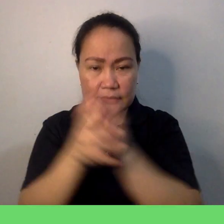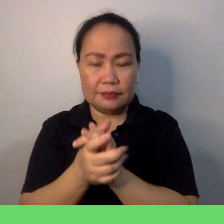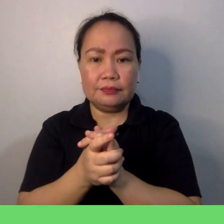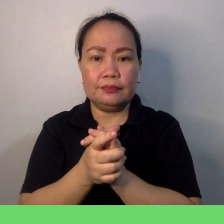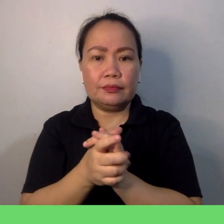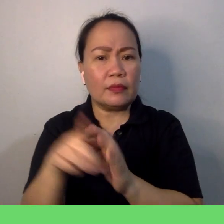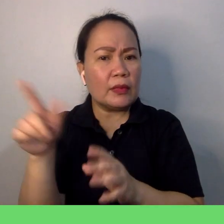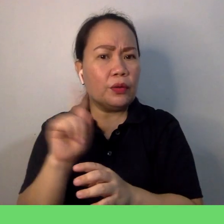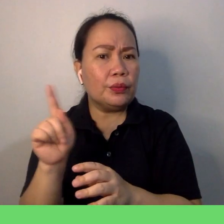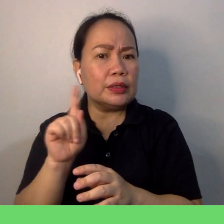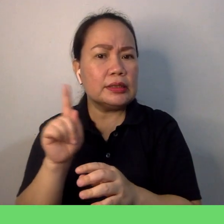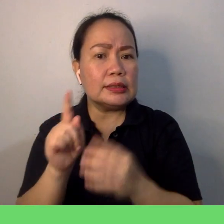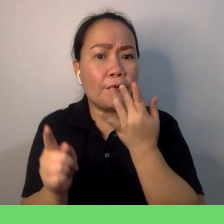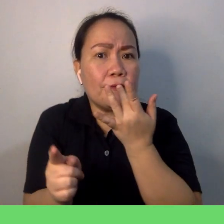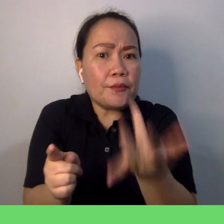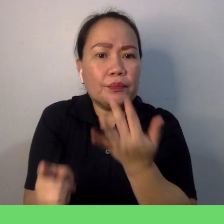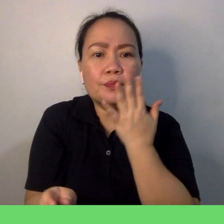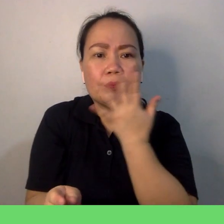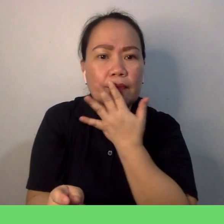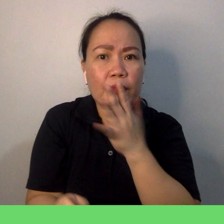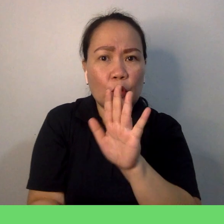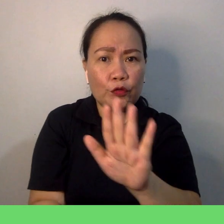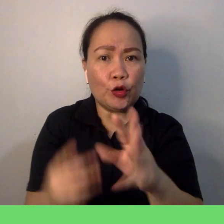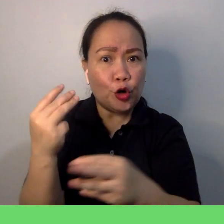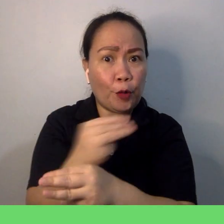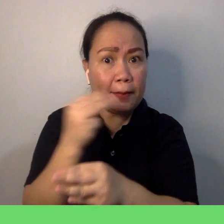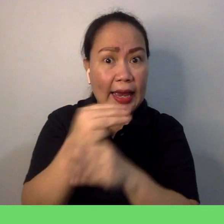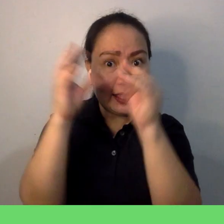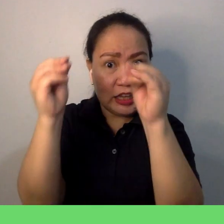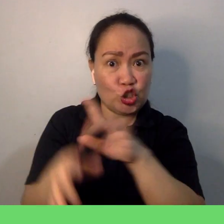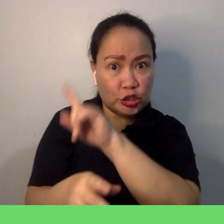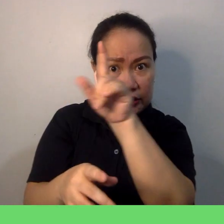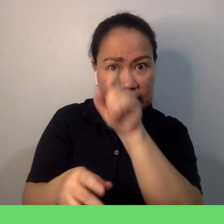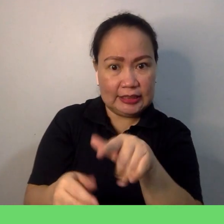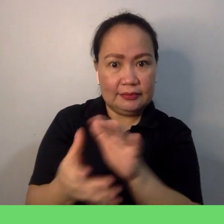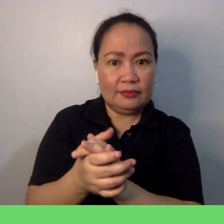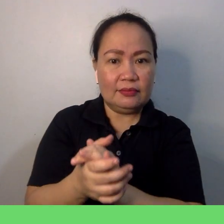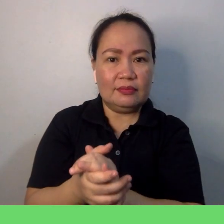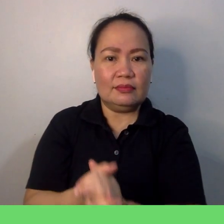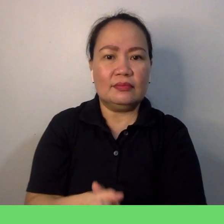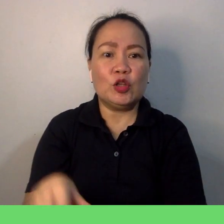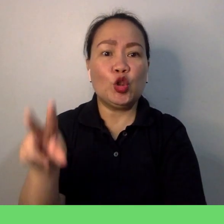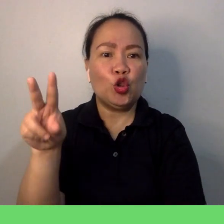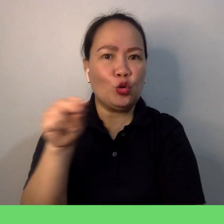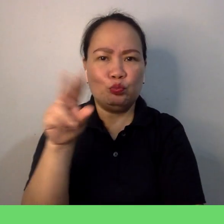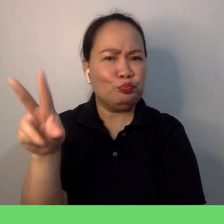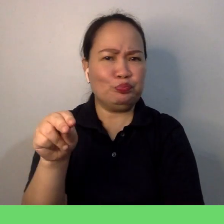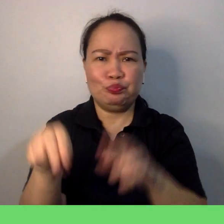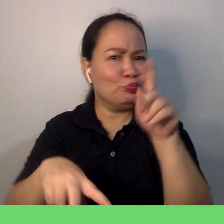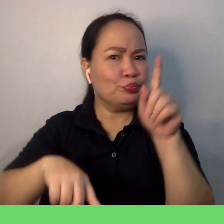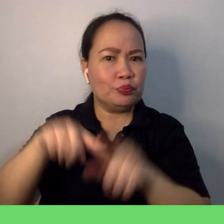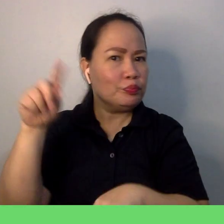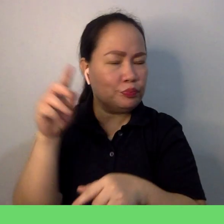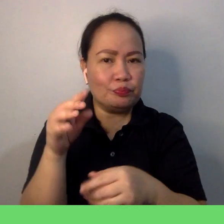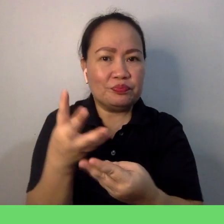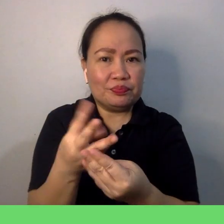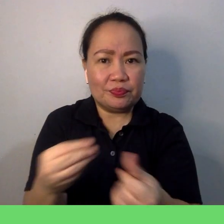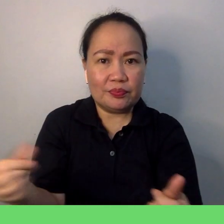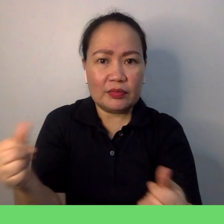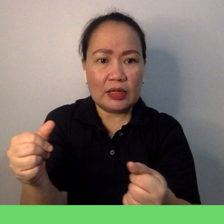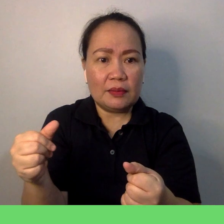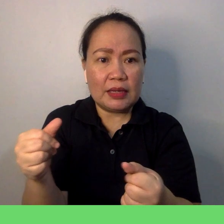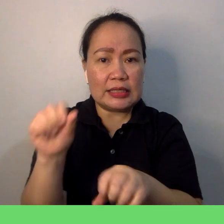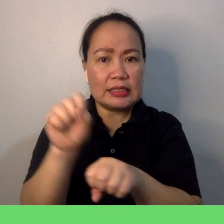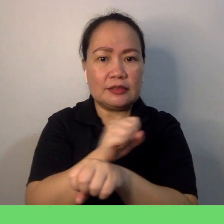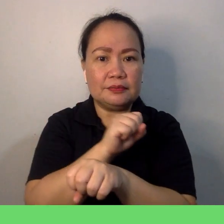statistics. So, what is the favorite color of your math teacher? So, this is no. Okay, so this